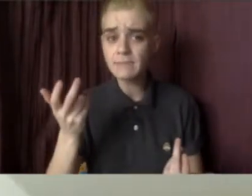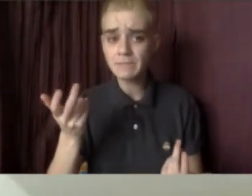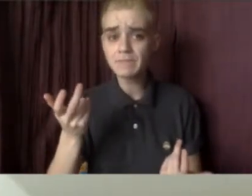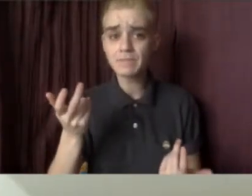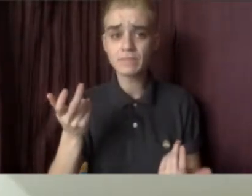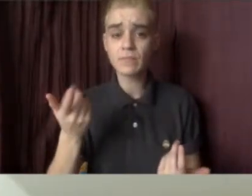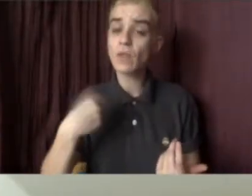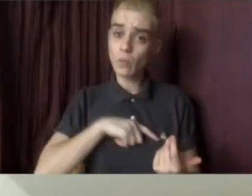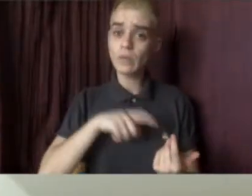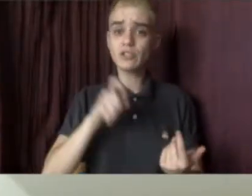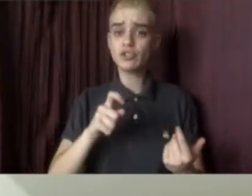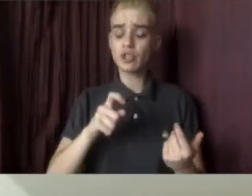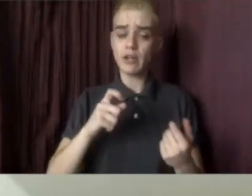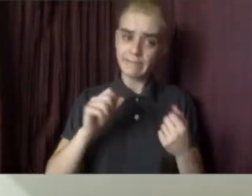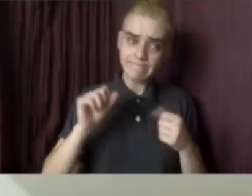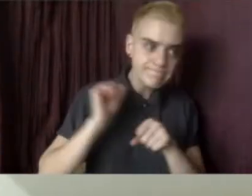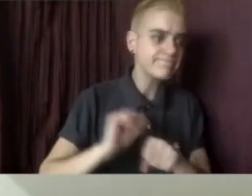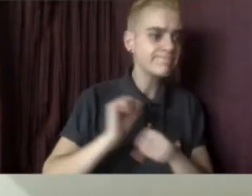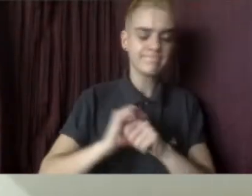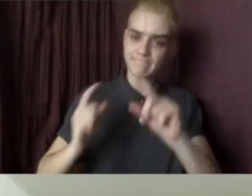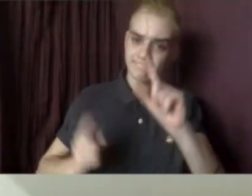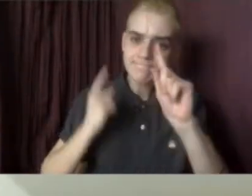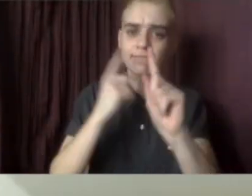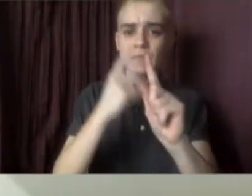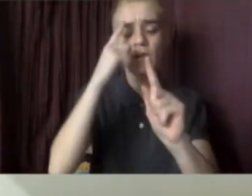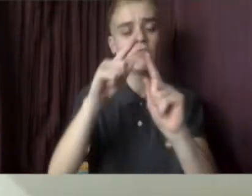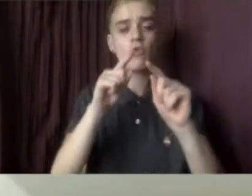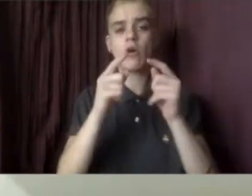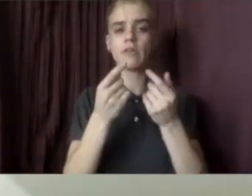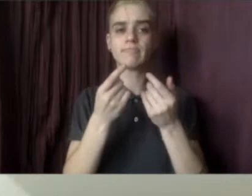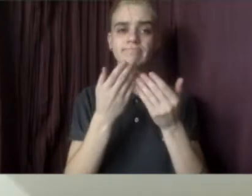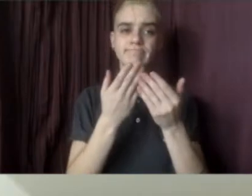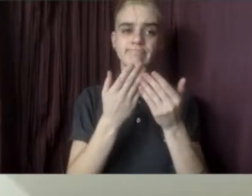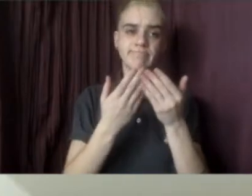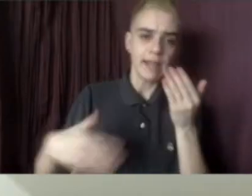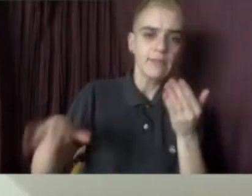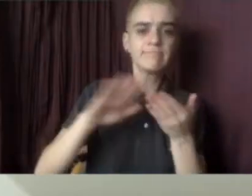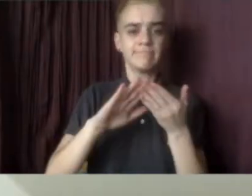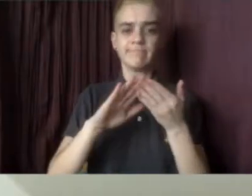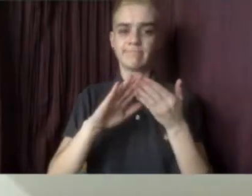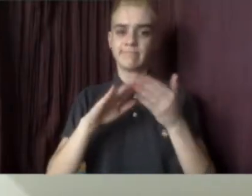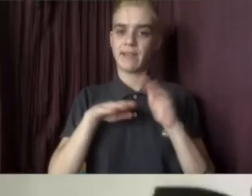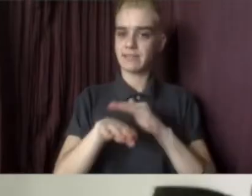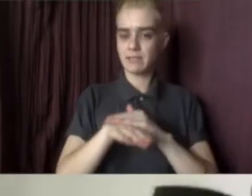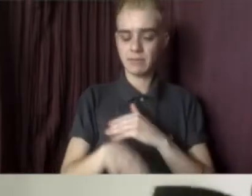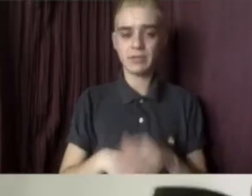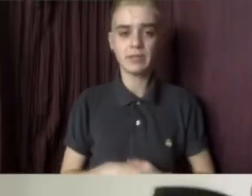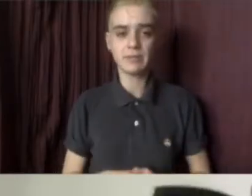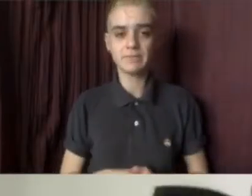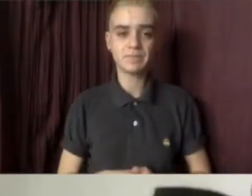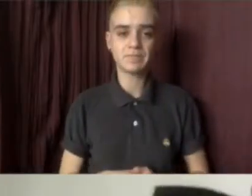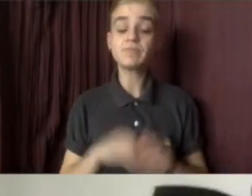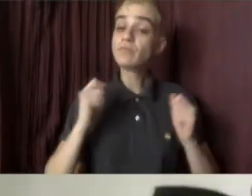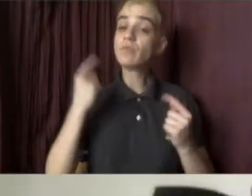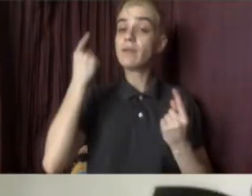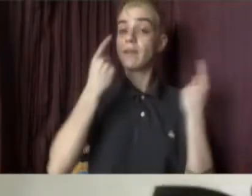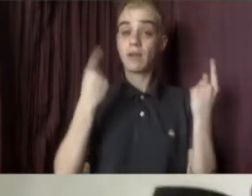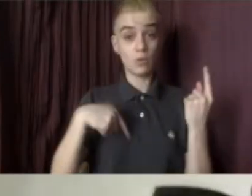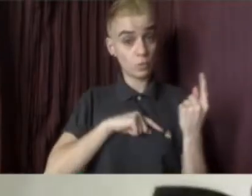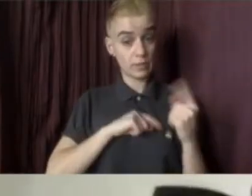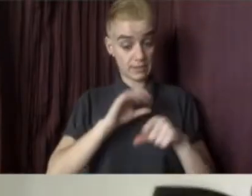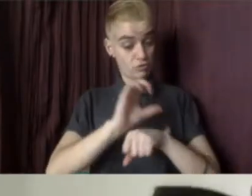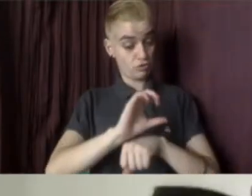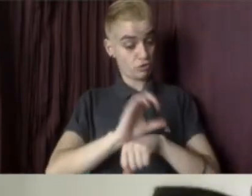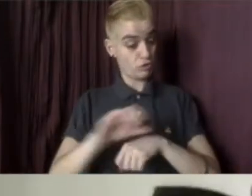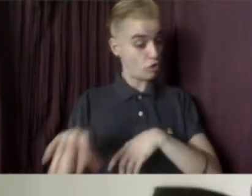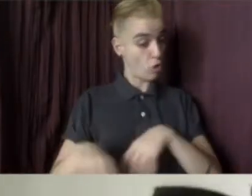Episcopal churches can ask themselves who are interested in doing that. So I really appreciate you highlighting those details. And Alan, I'll just add, thank you for that. I'll just add, because a lot of